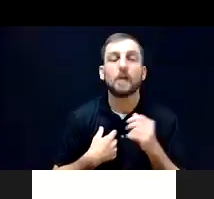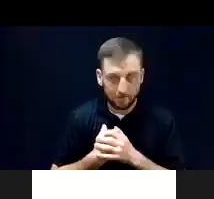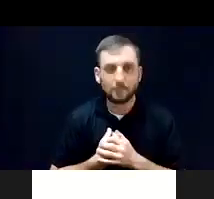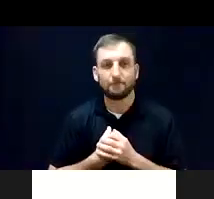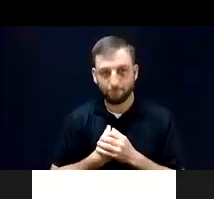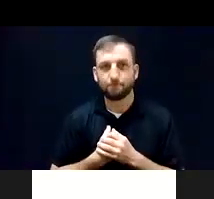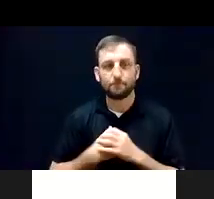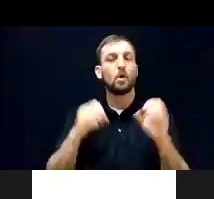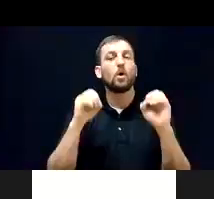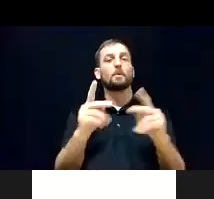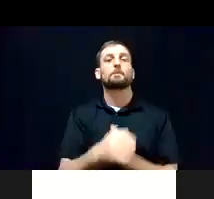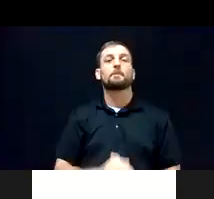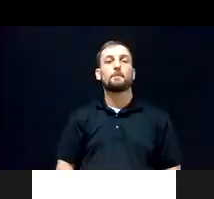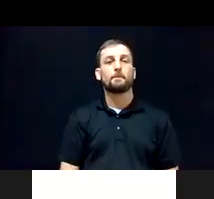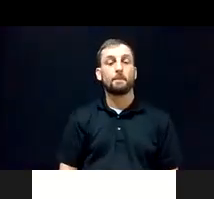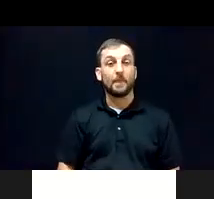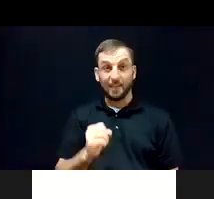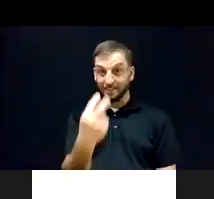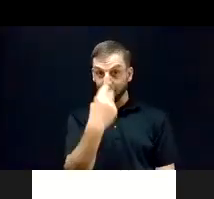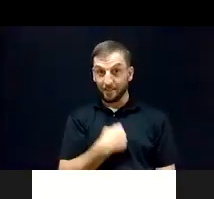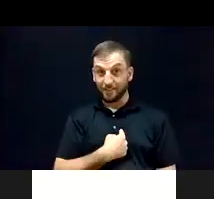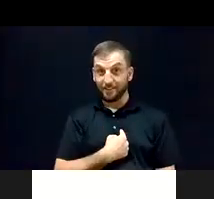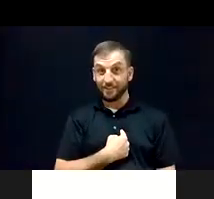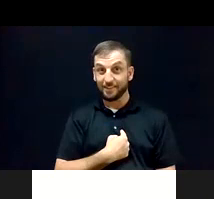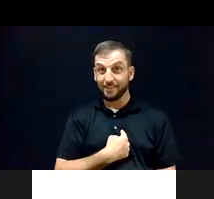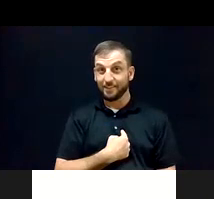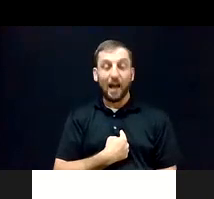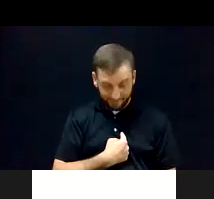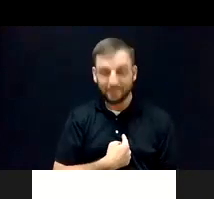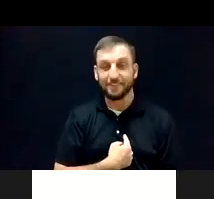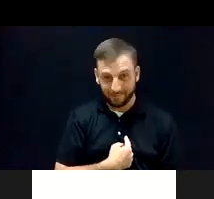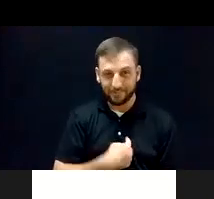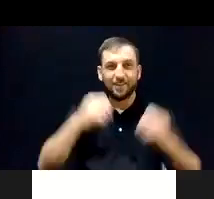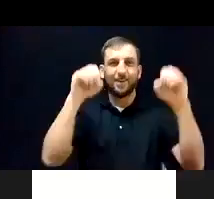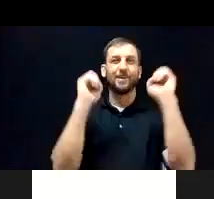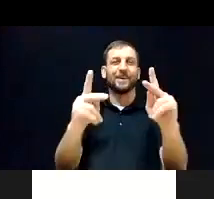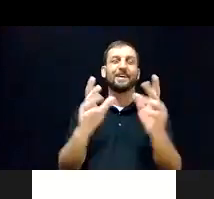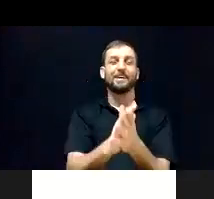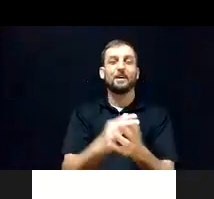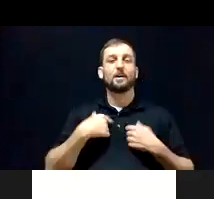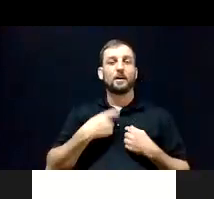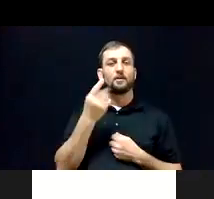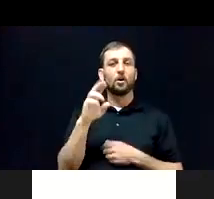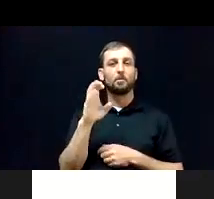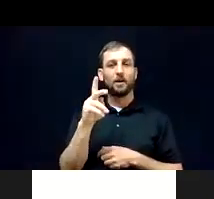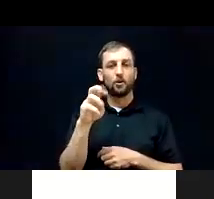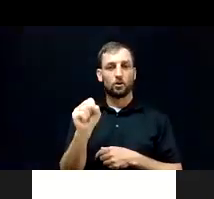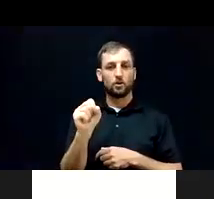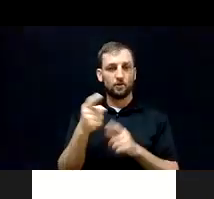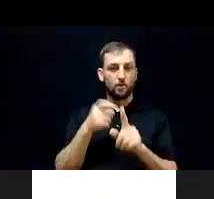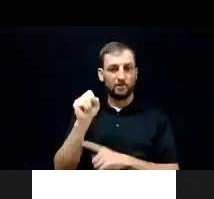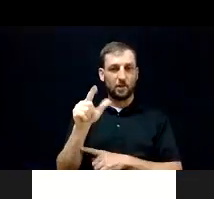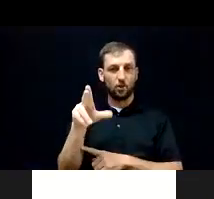Yes. Okay. Can you see me? Yes. Okay, good. So I'm Dr. Beckers from Southeastern, like our